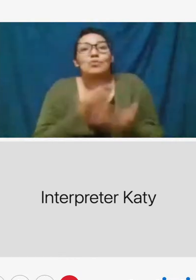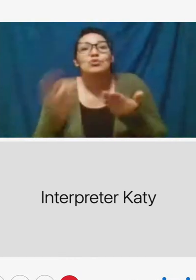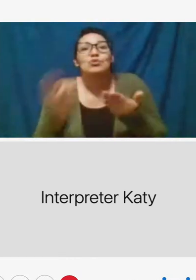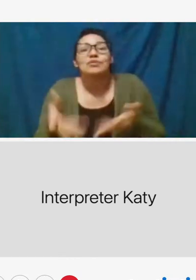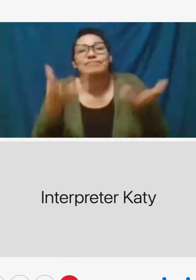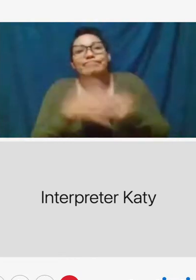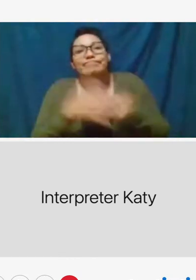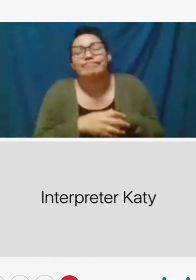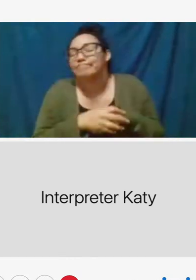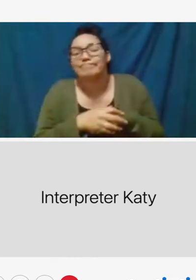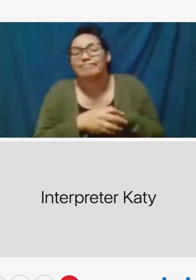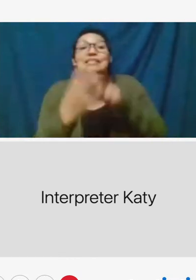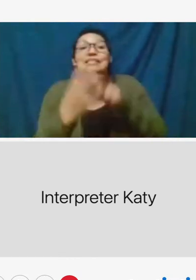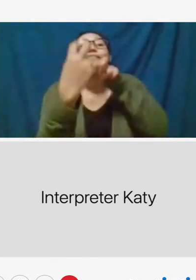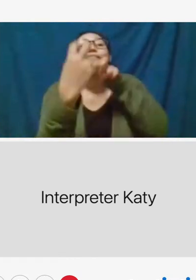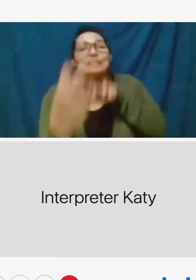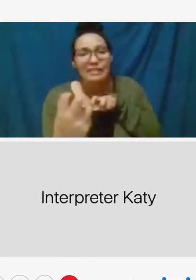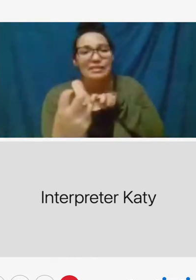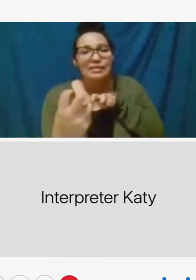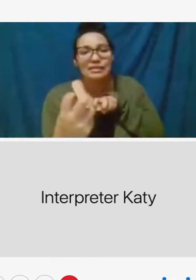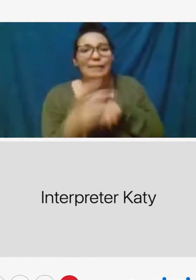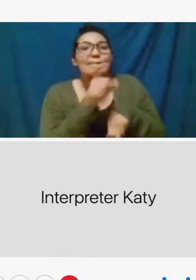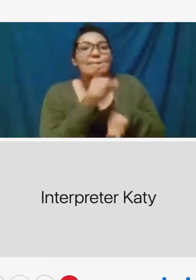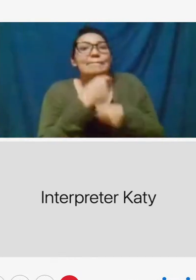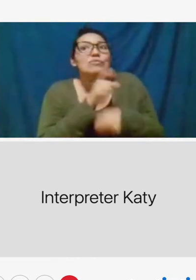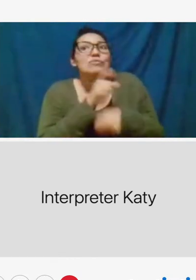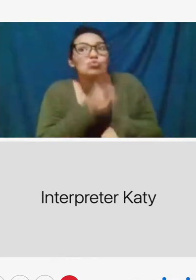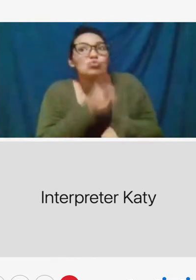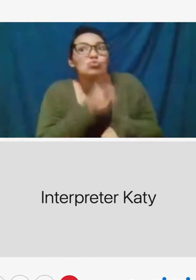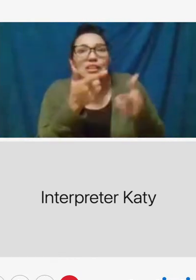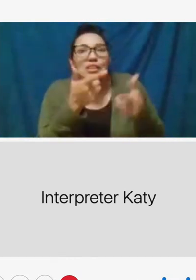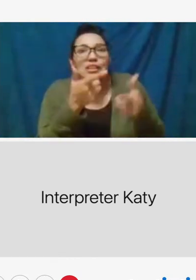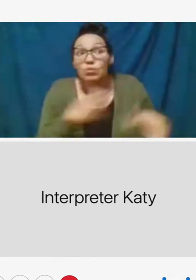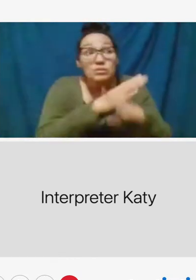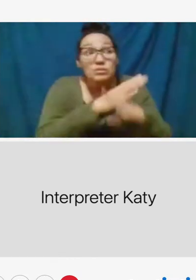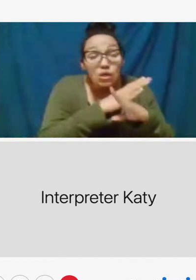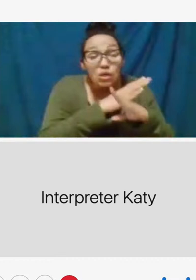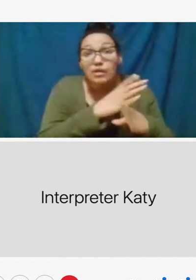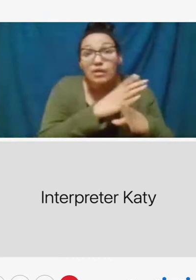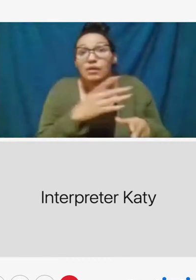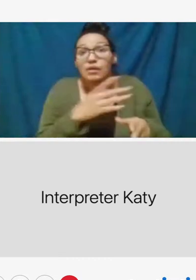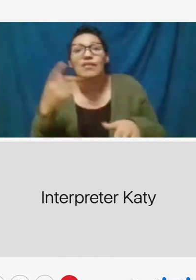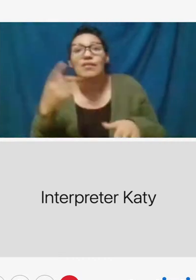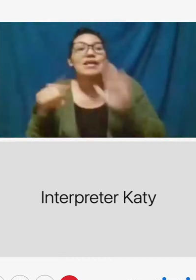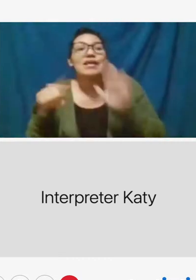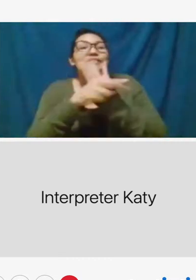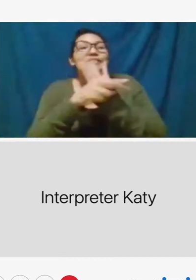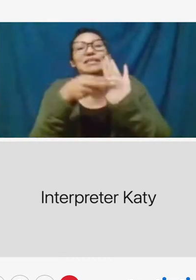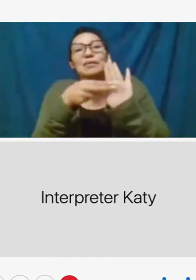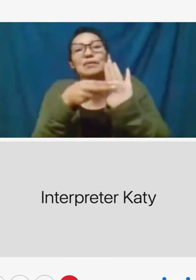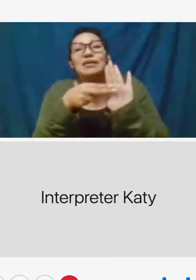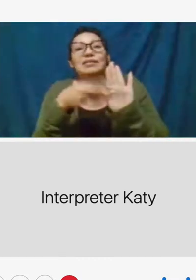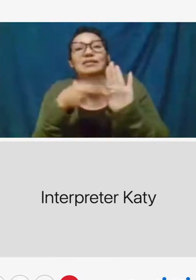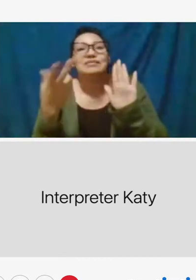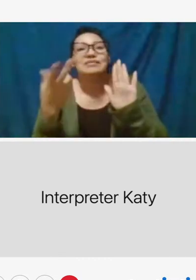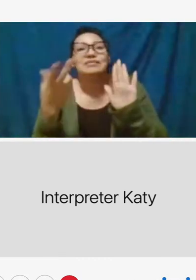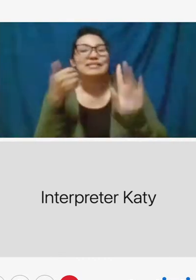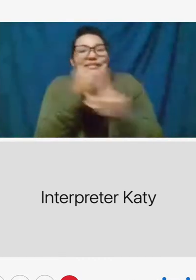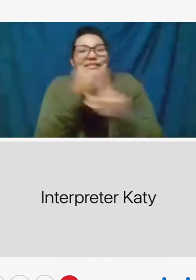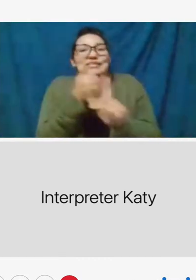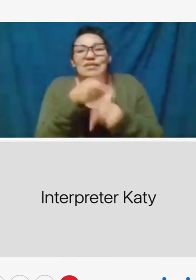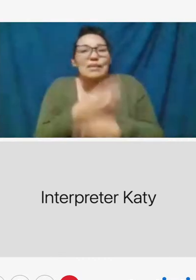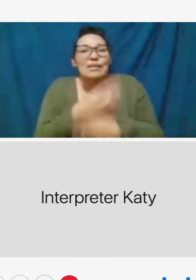sitting down and making sure that there isn't a language barrier that the stigma is is is a wall in it of itself it's a barrier in and of